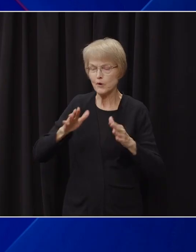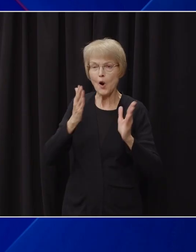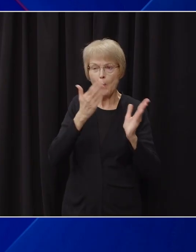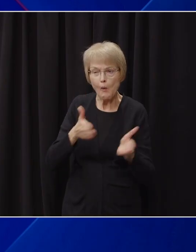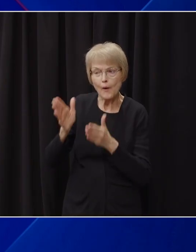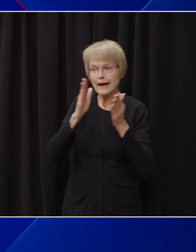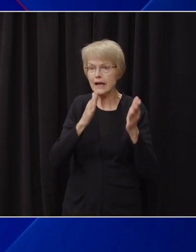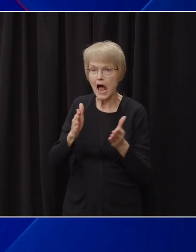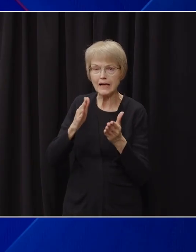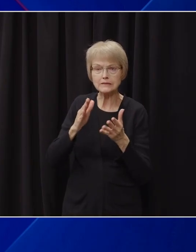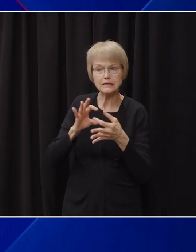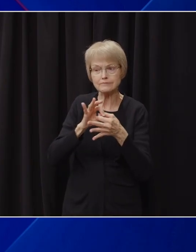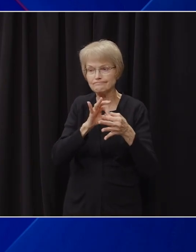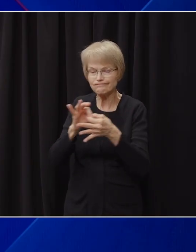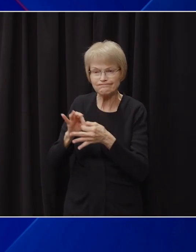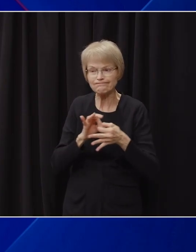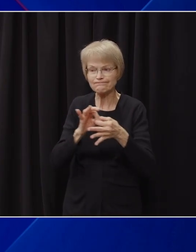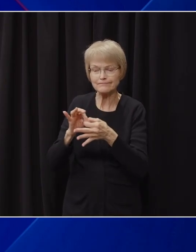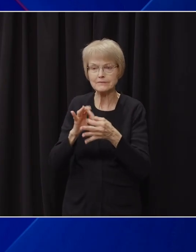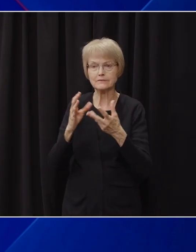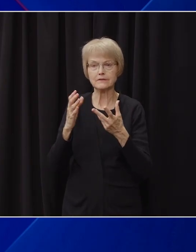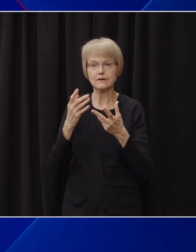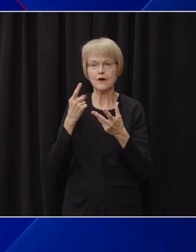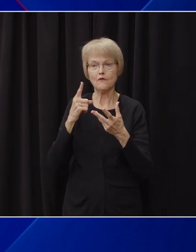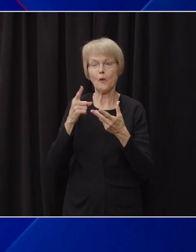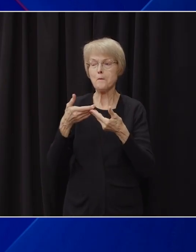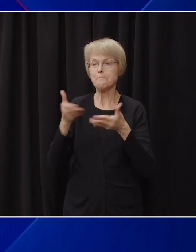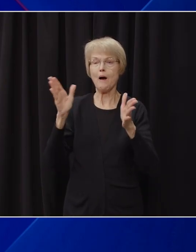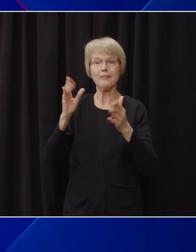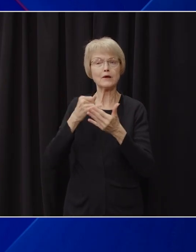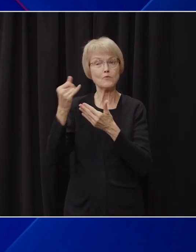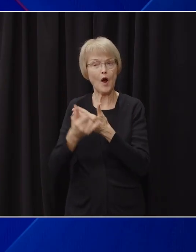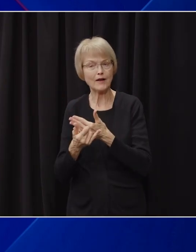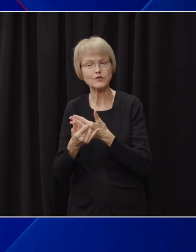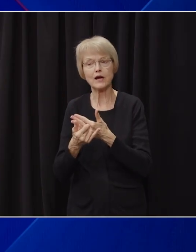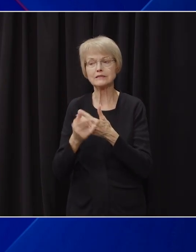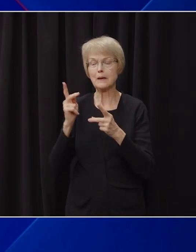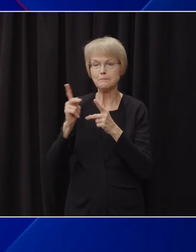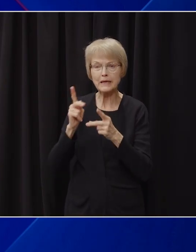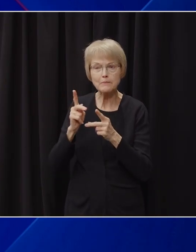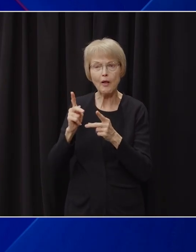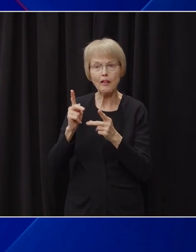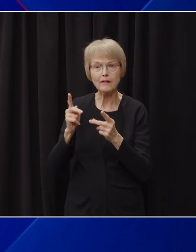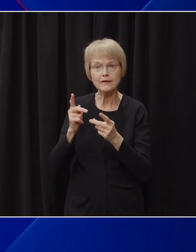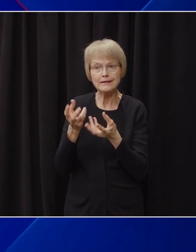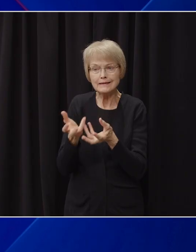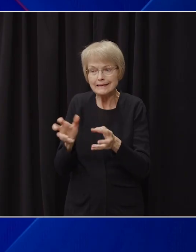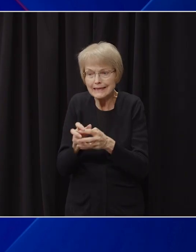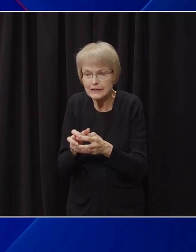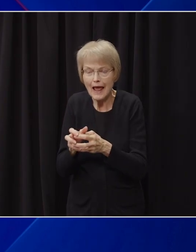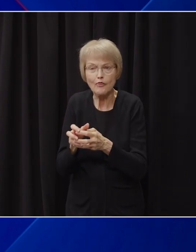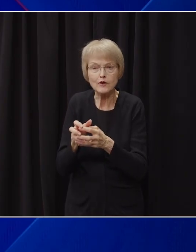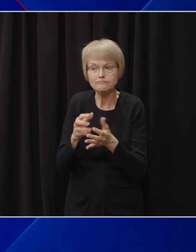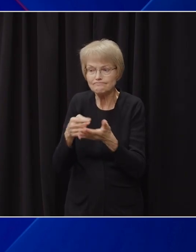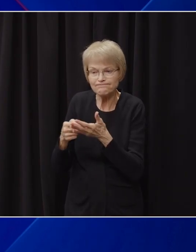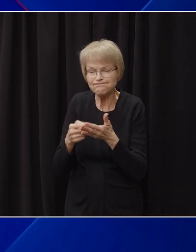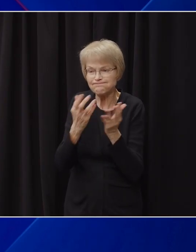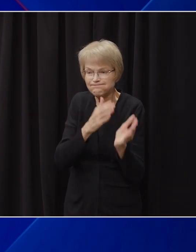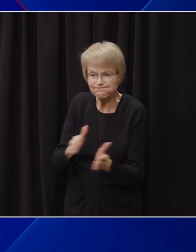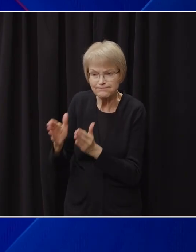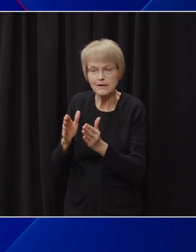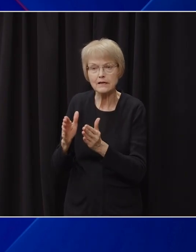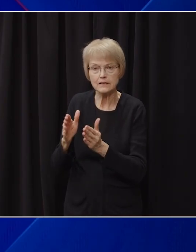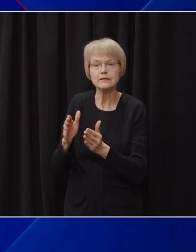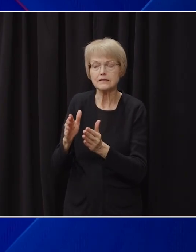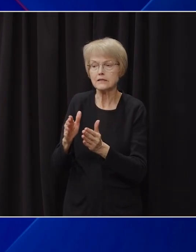think especially for public projects, when people organize and make sure that the